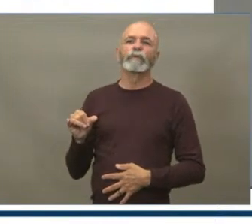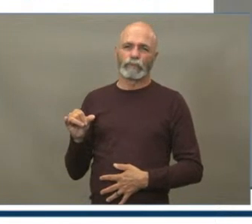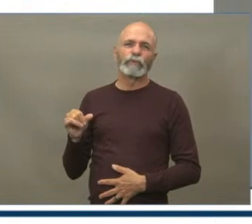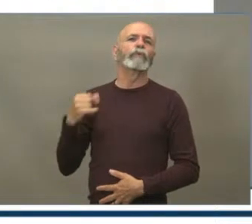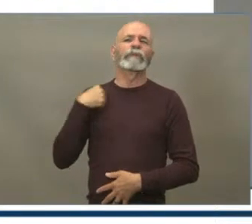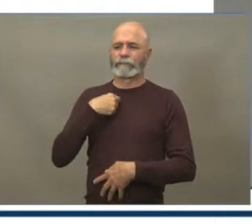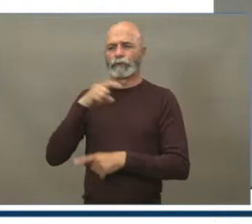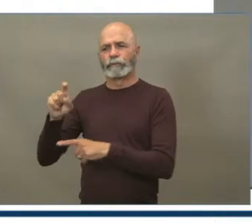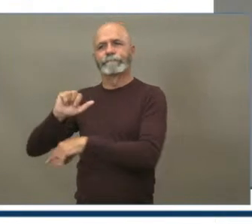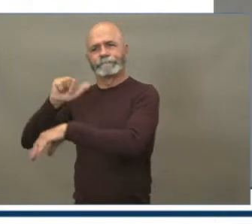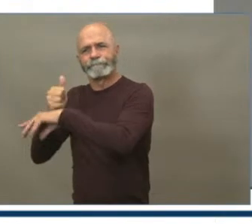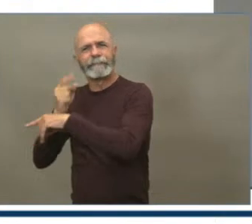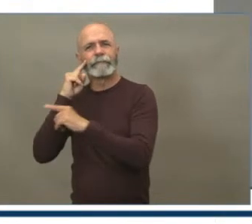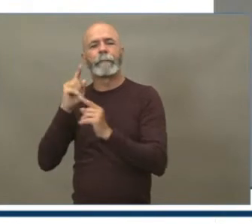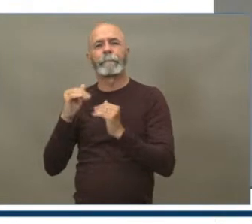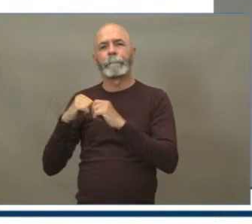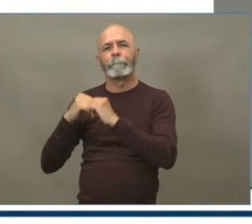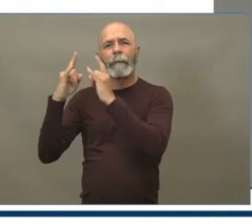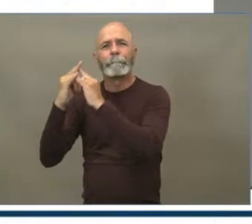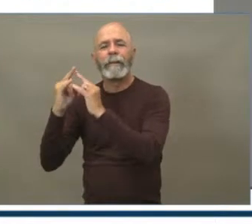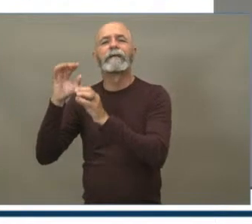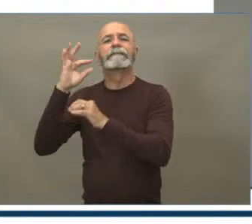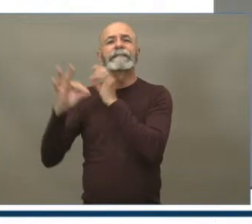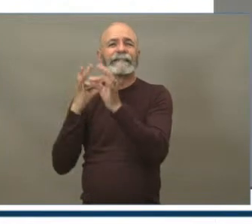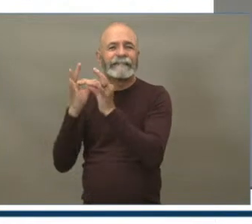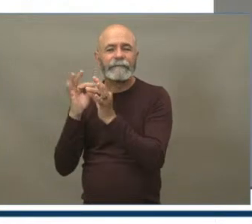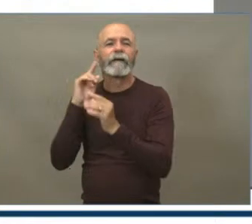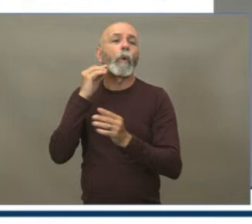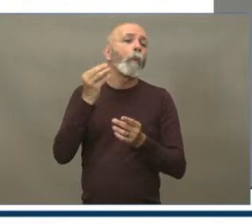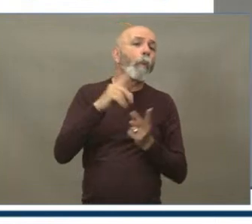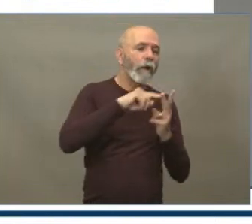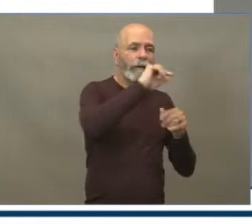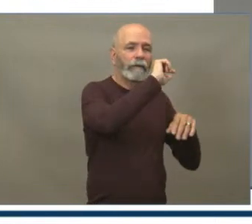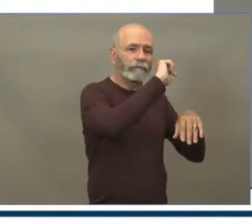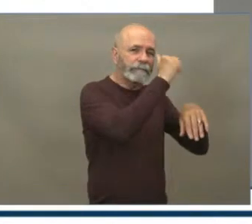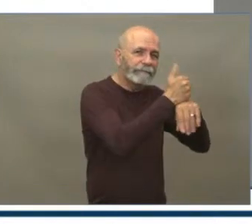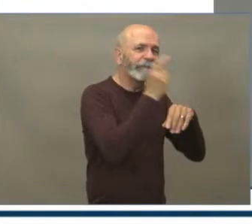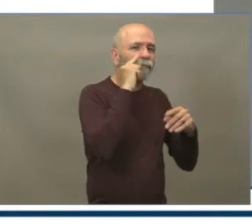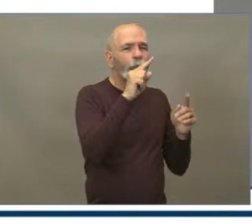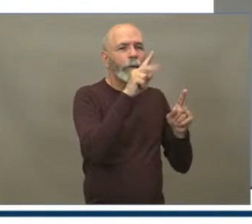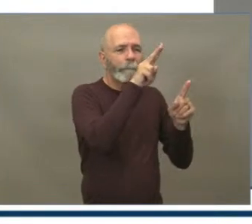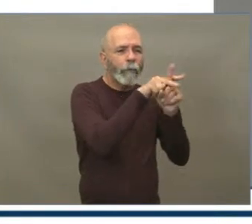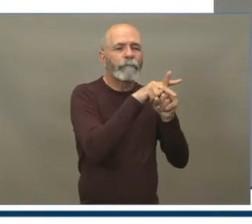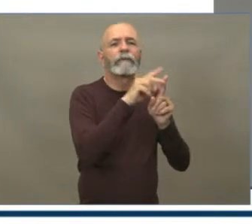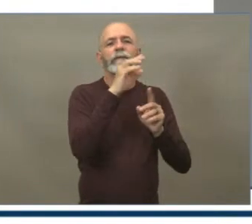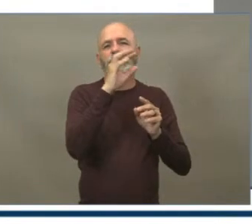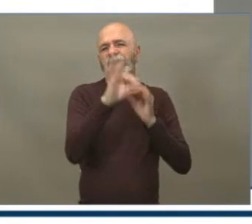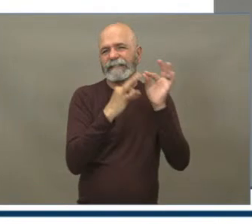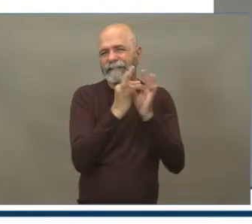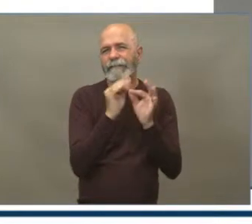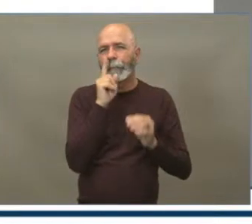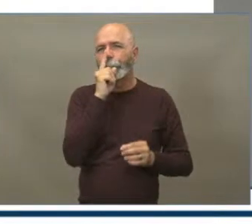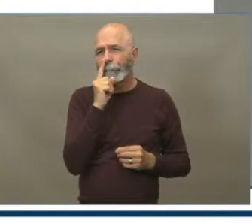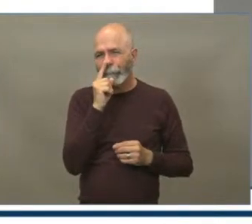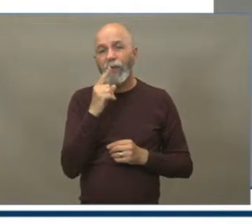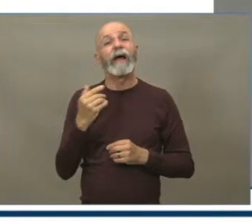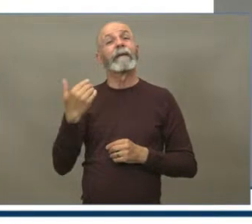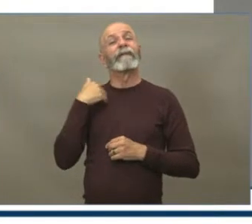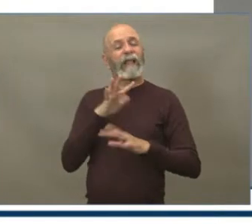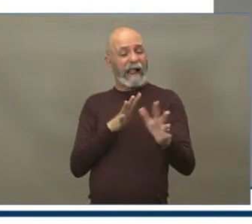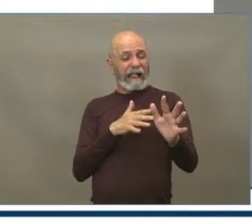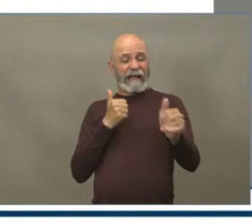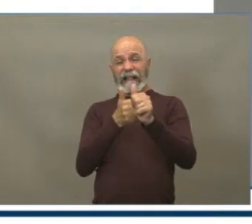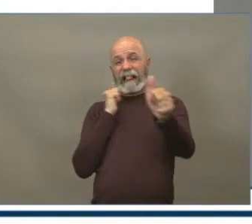and isolate. We've resolved some of our testing capacity, so we're now back where we can also do